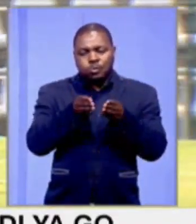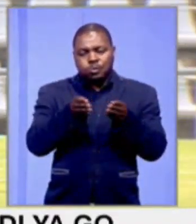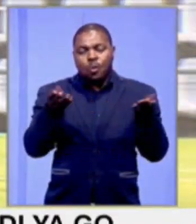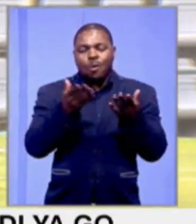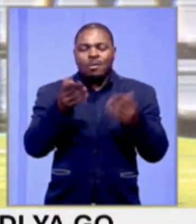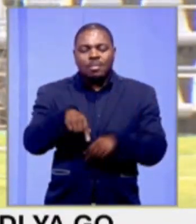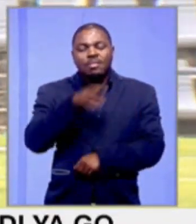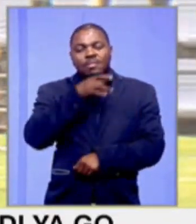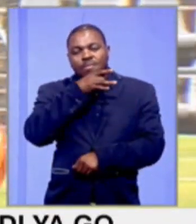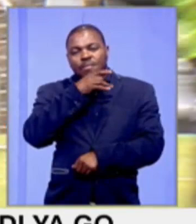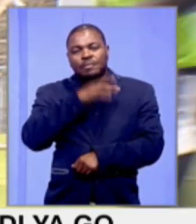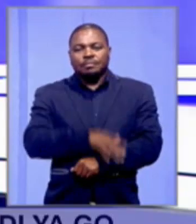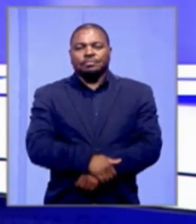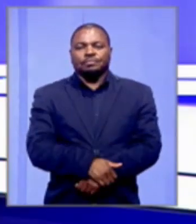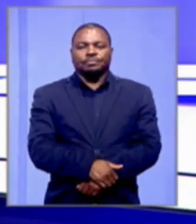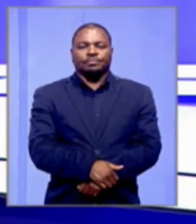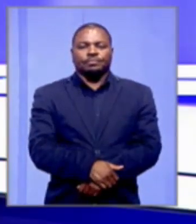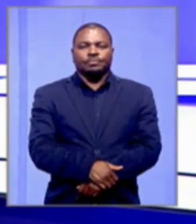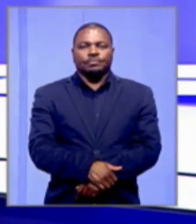Mokibelo.